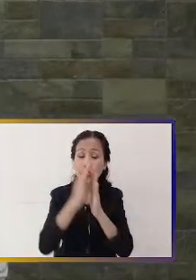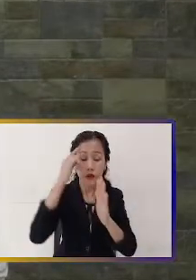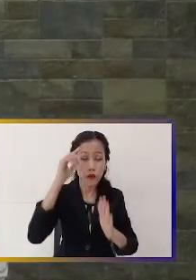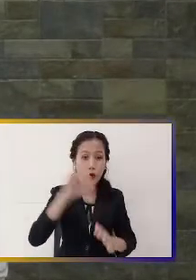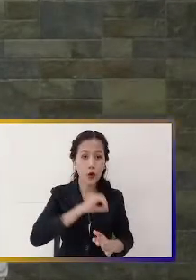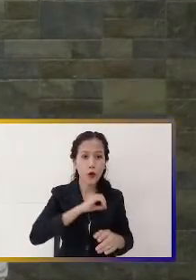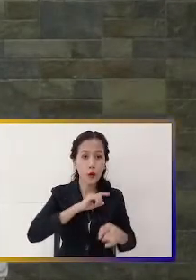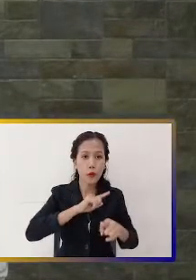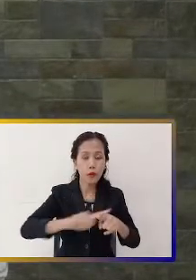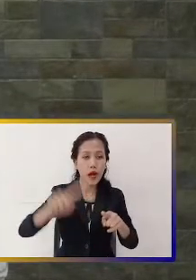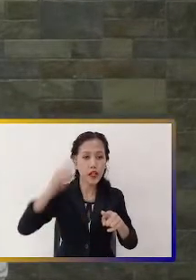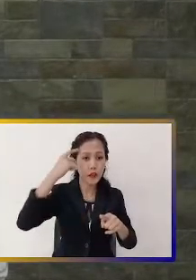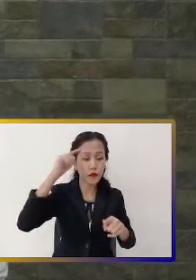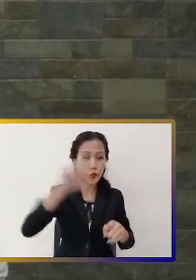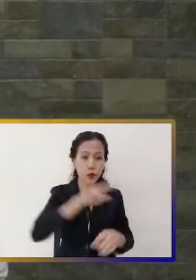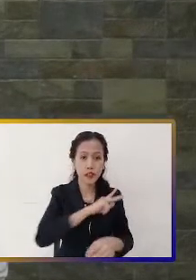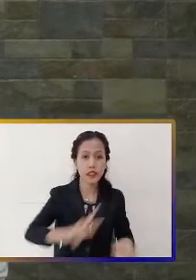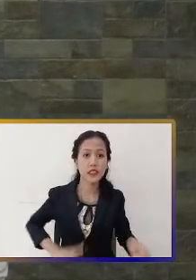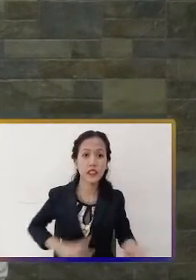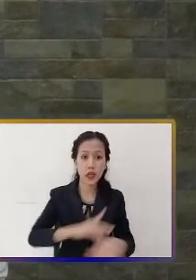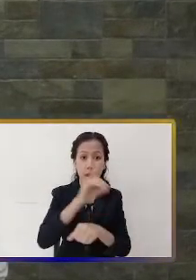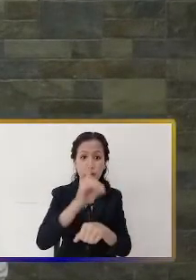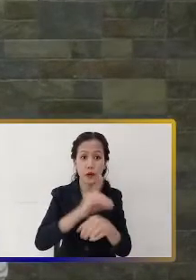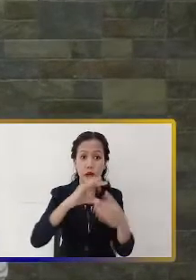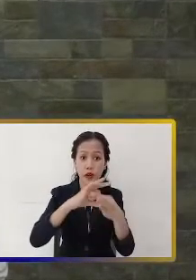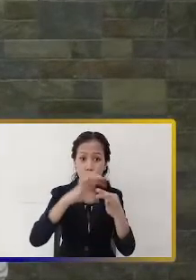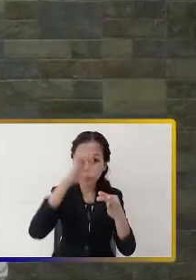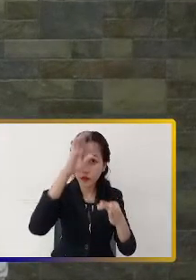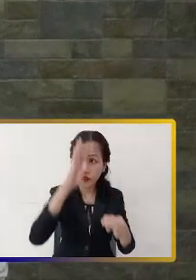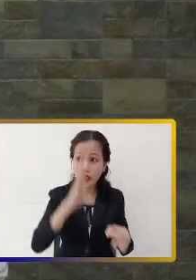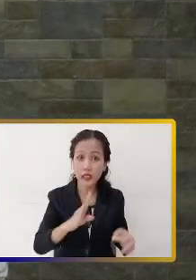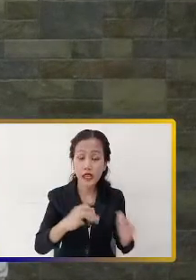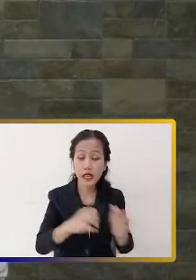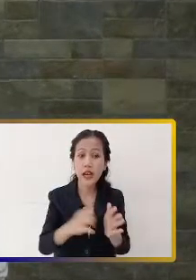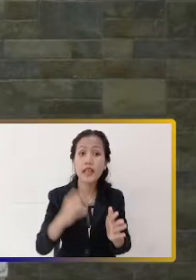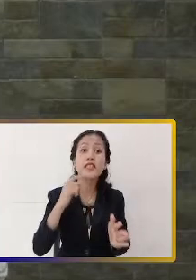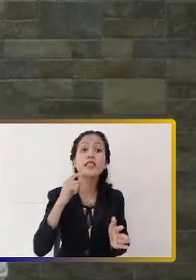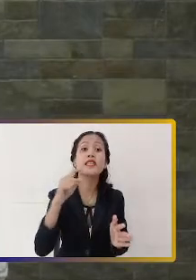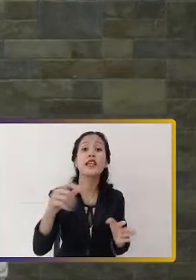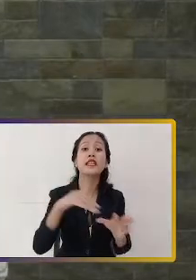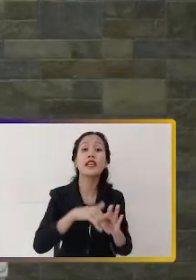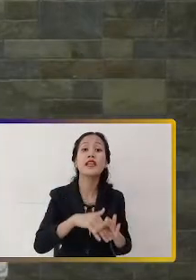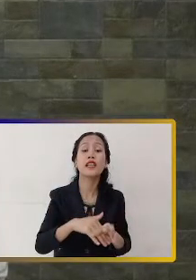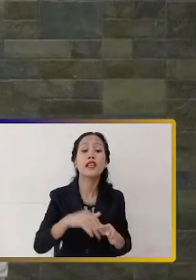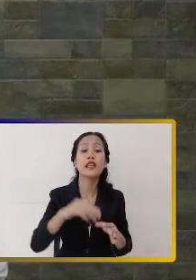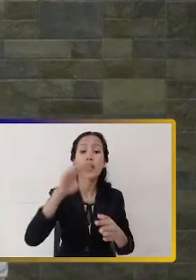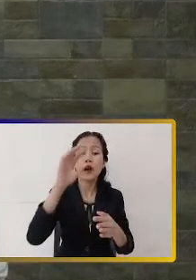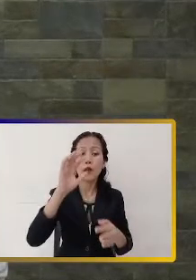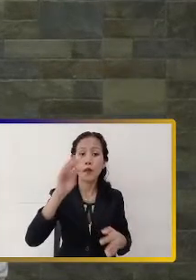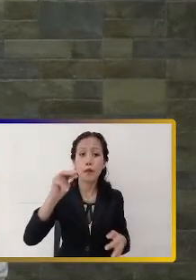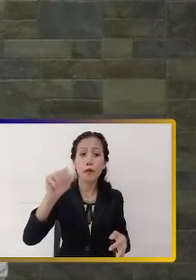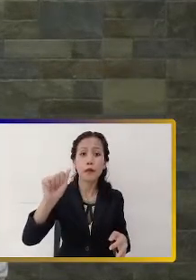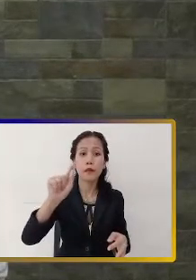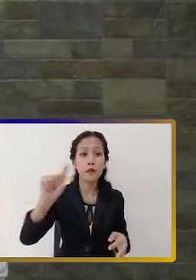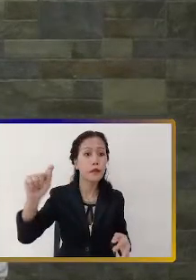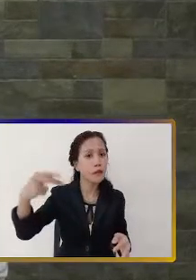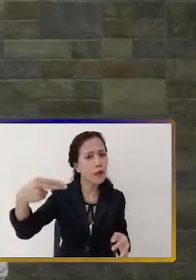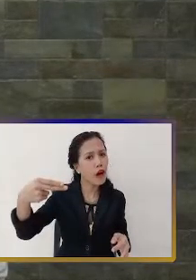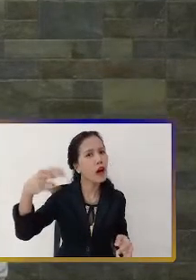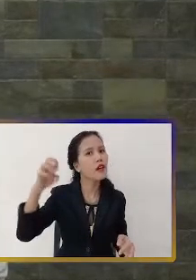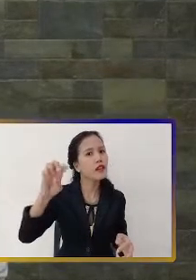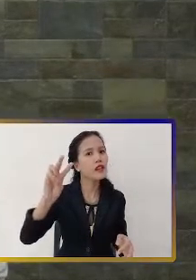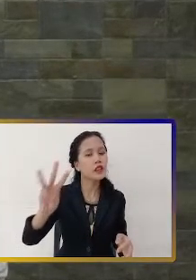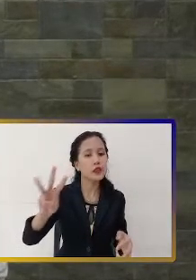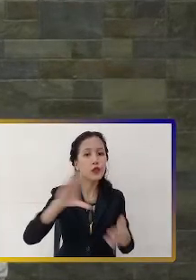Notice this. Seek ye first the kingdom of God and His righteousness, and all these things. Ano